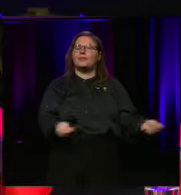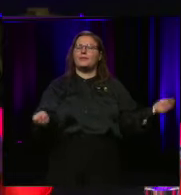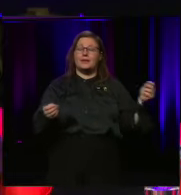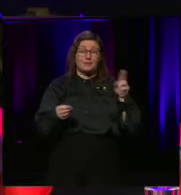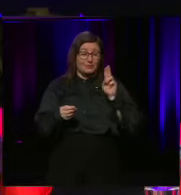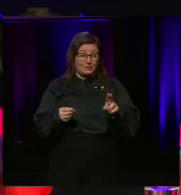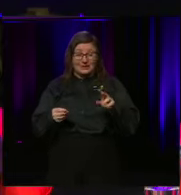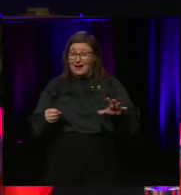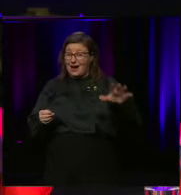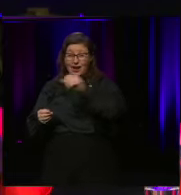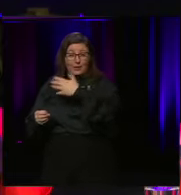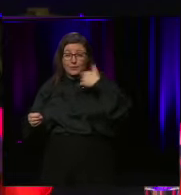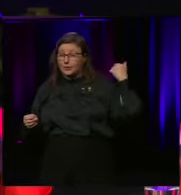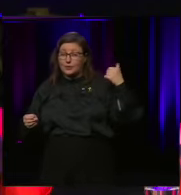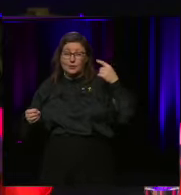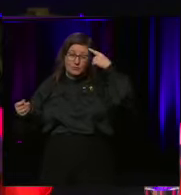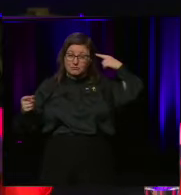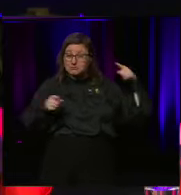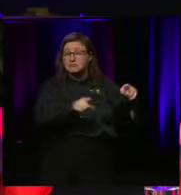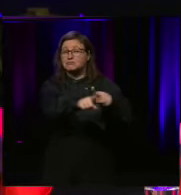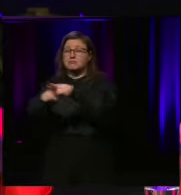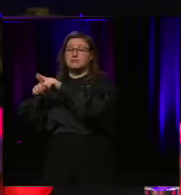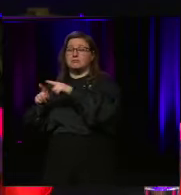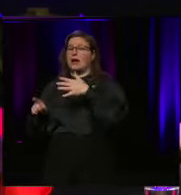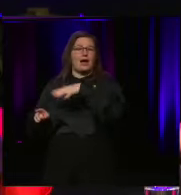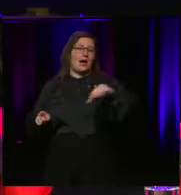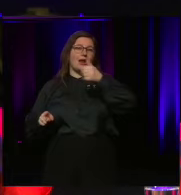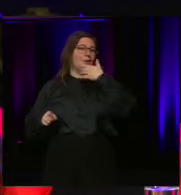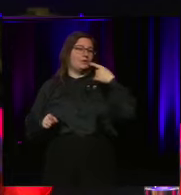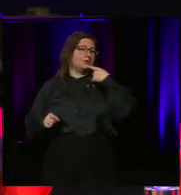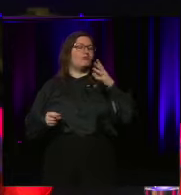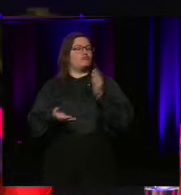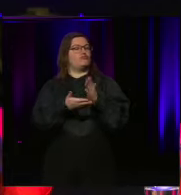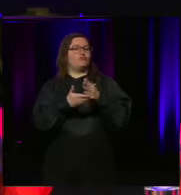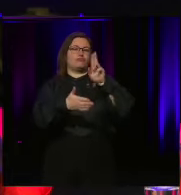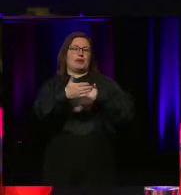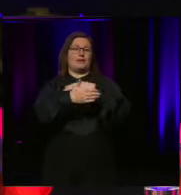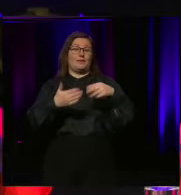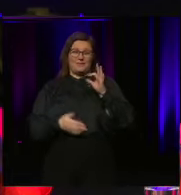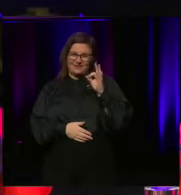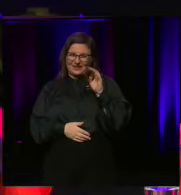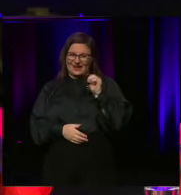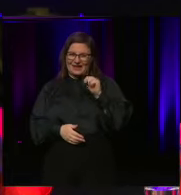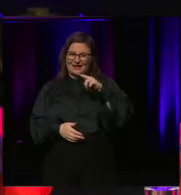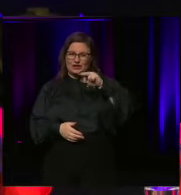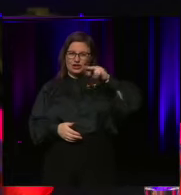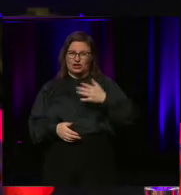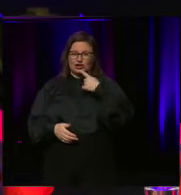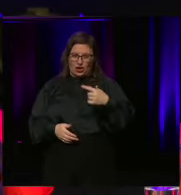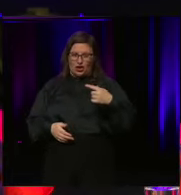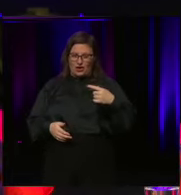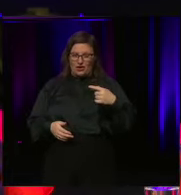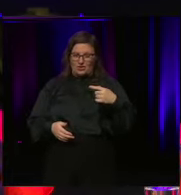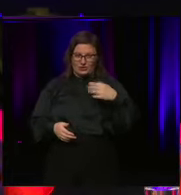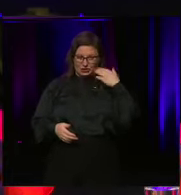by all or seem natural. Because as Henry also said, that there are many things